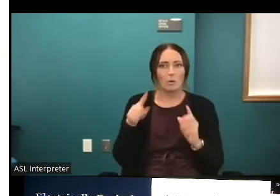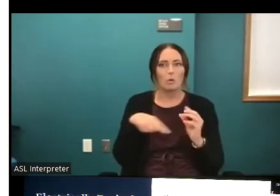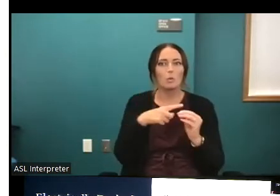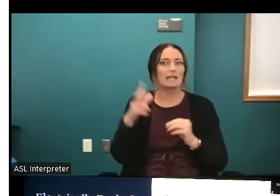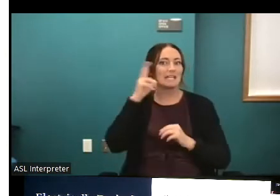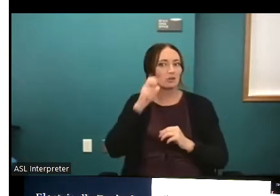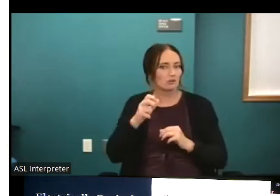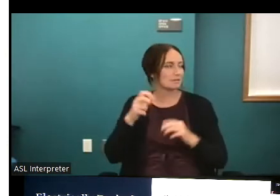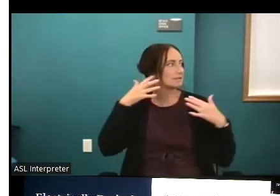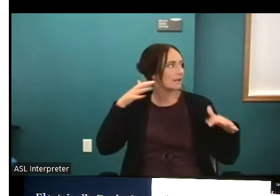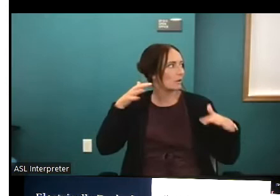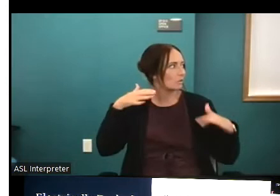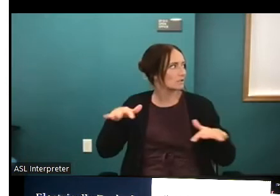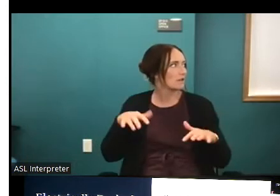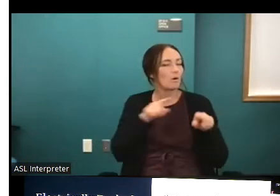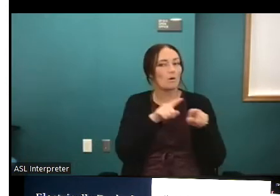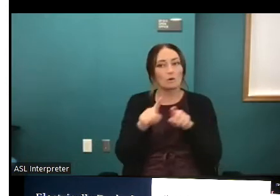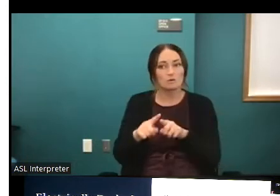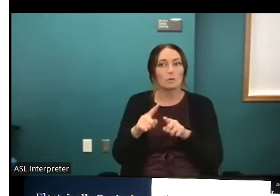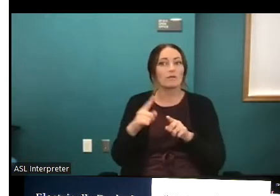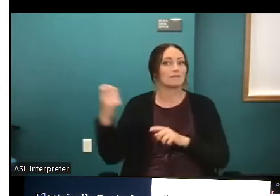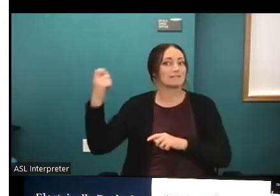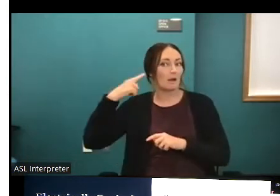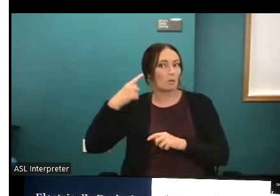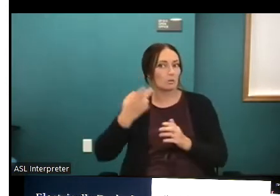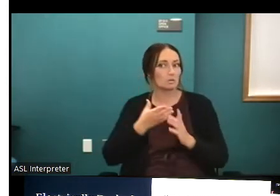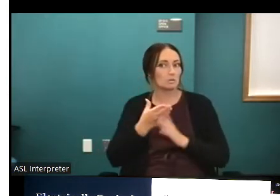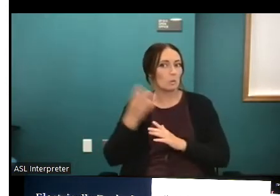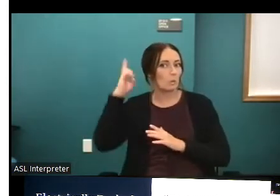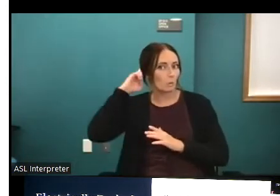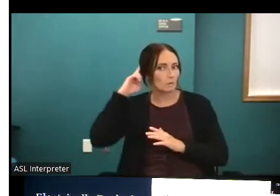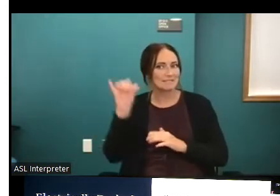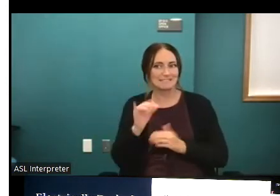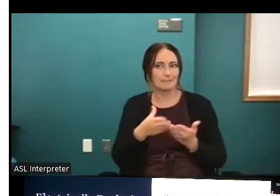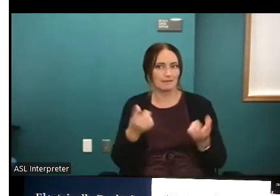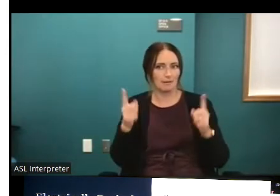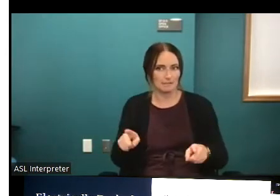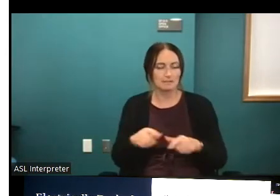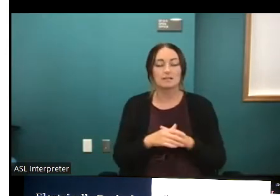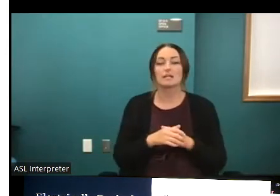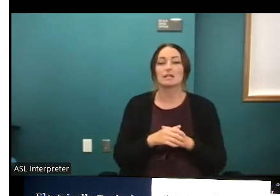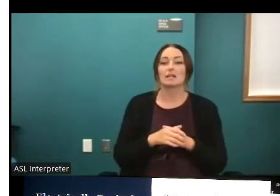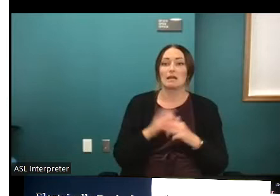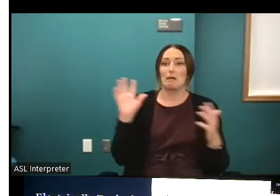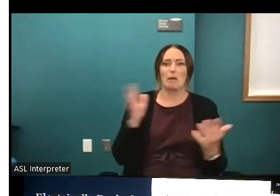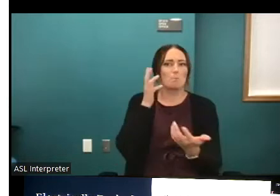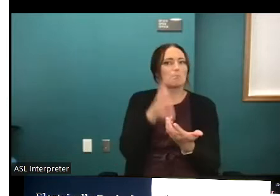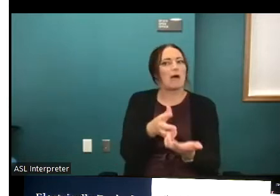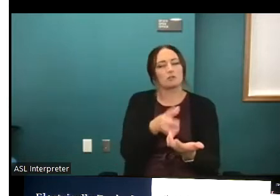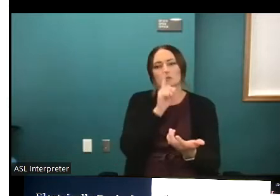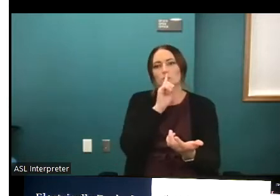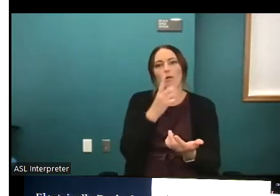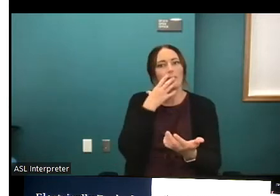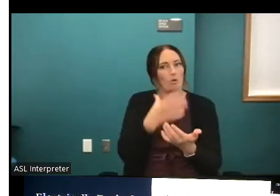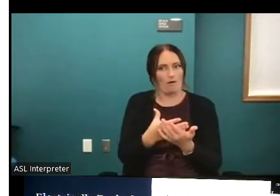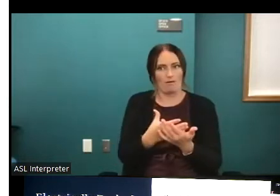does that when you hear a loud sound through the cochlear implant. It matches really, really, really, really, really